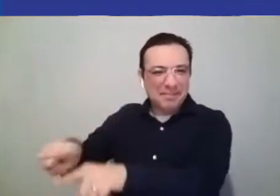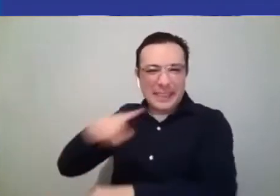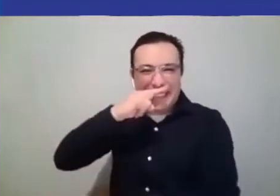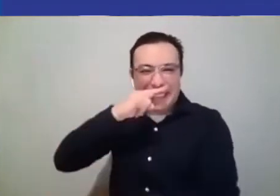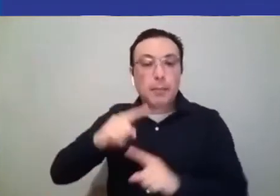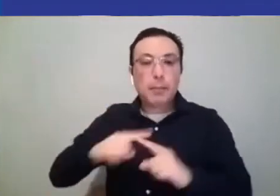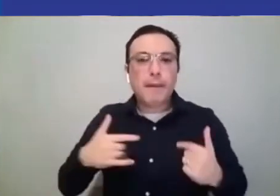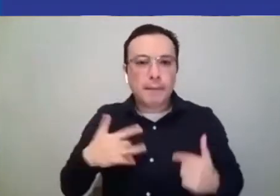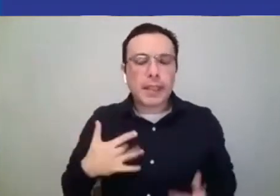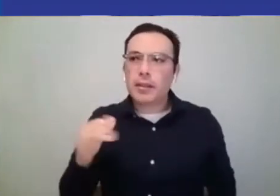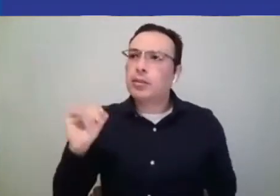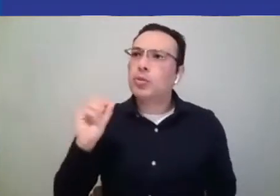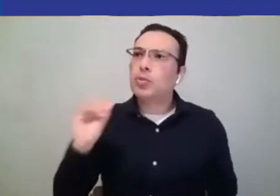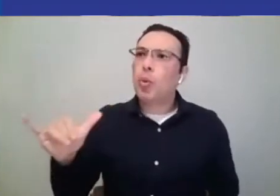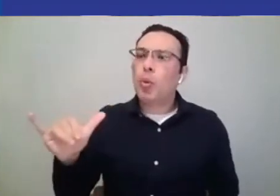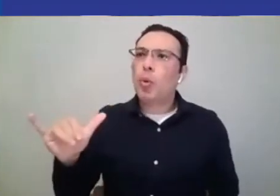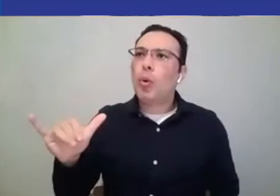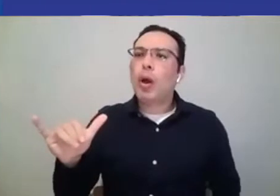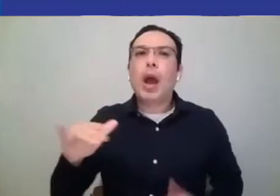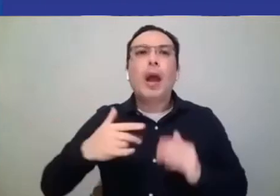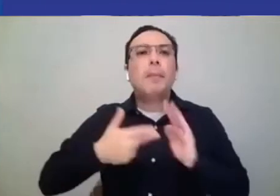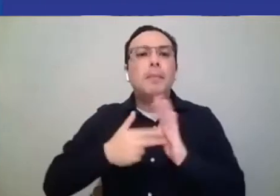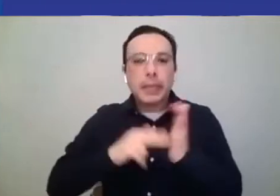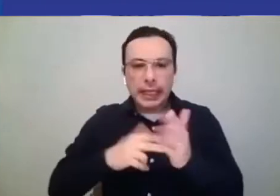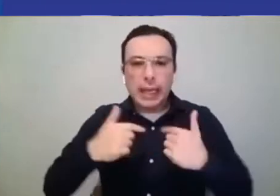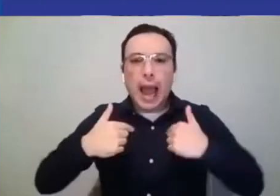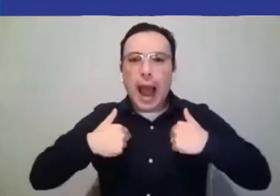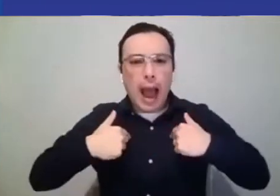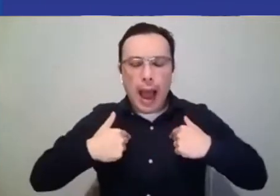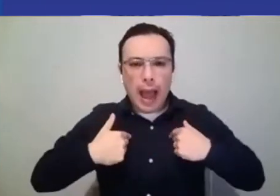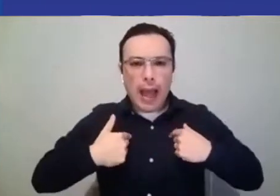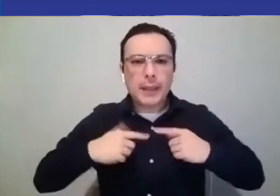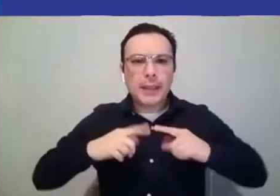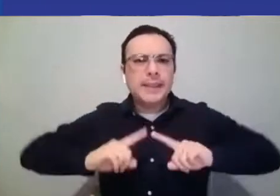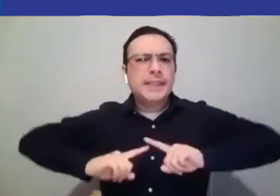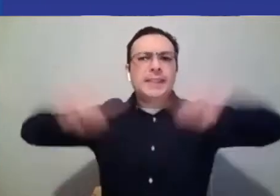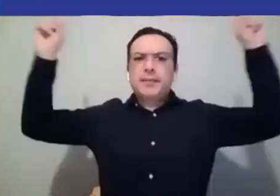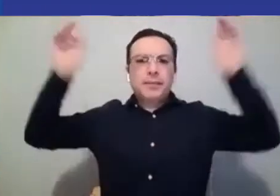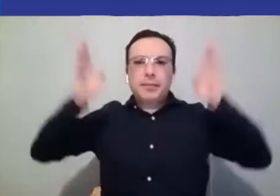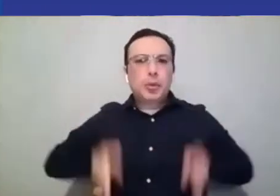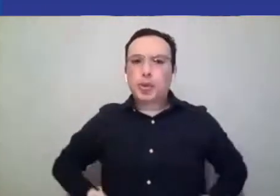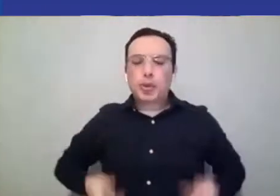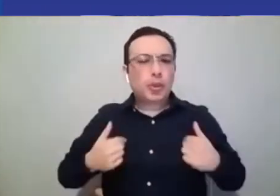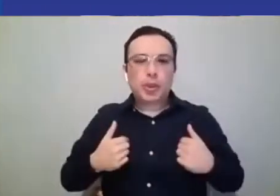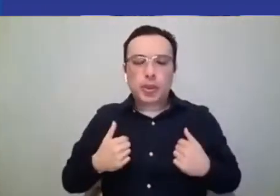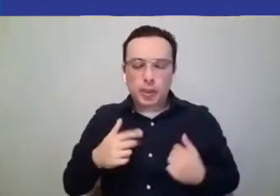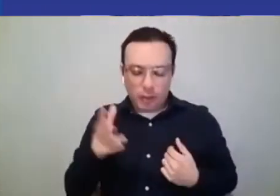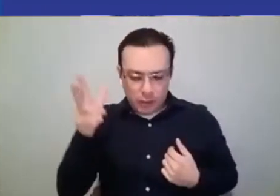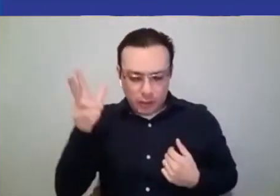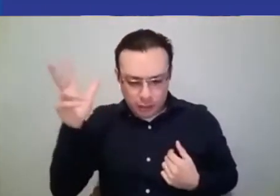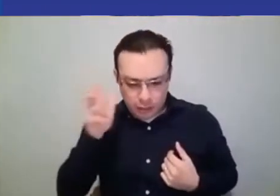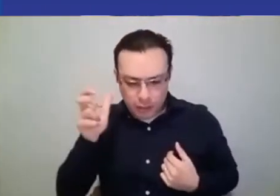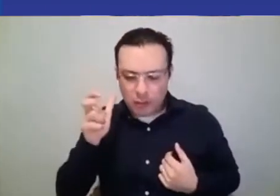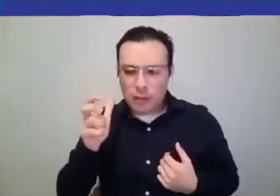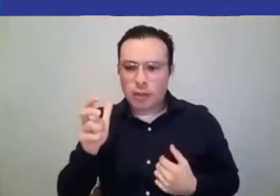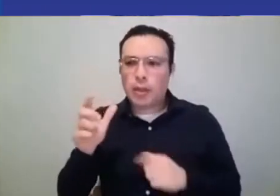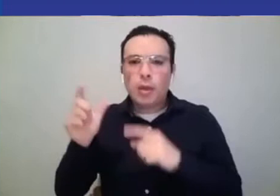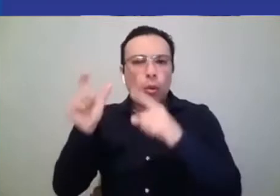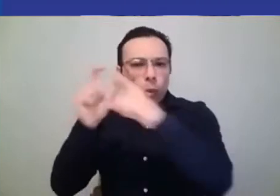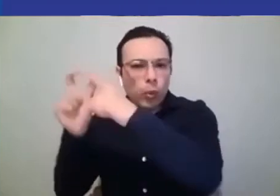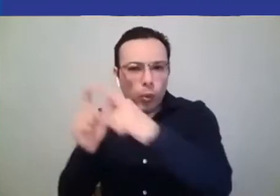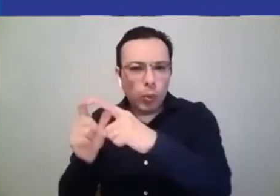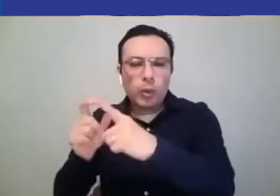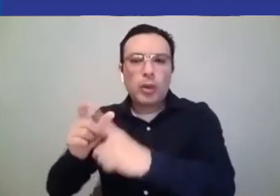The idea that one can be transformed by hearing